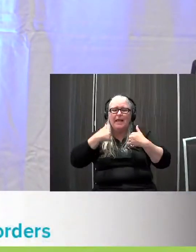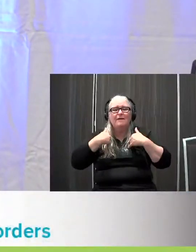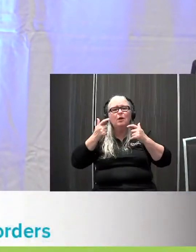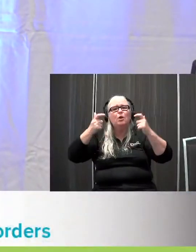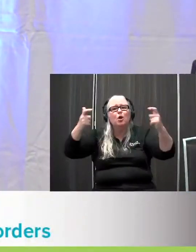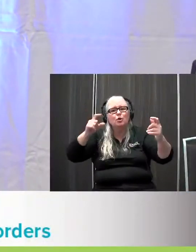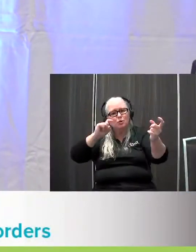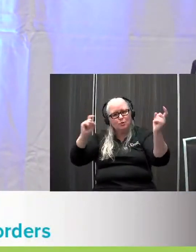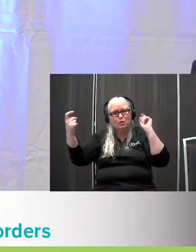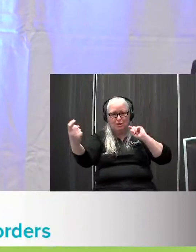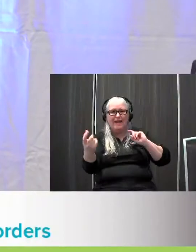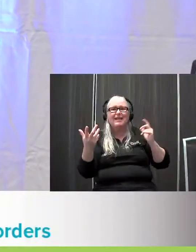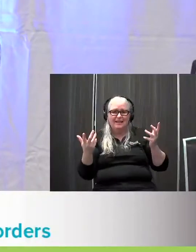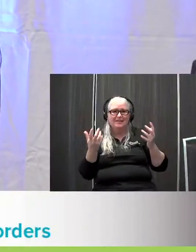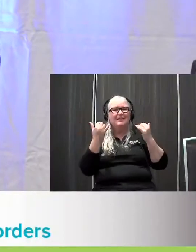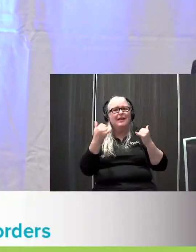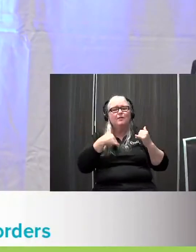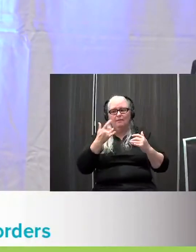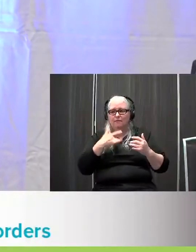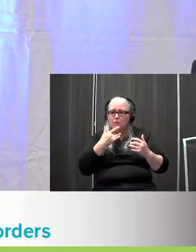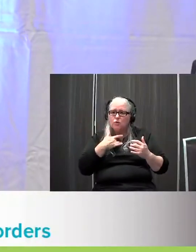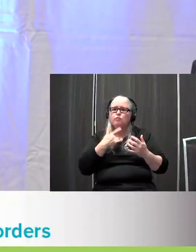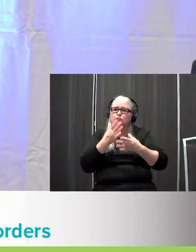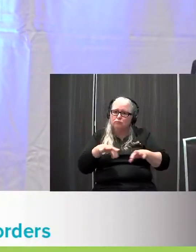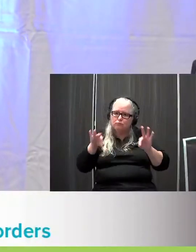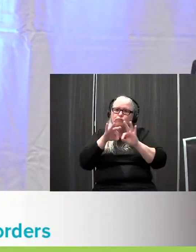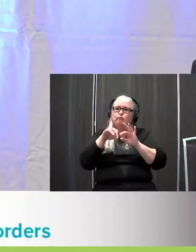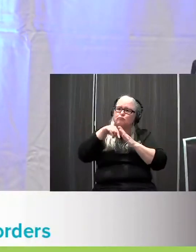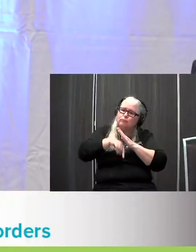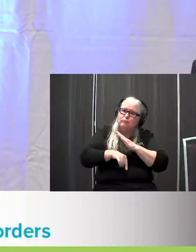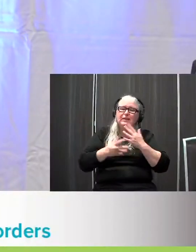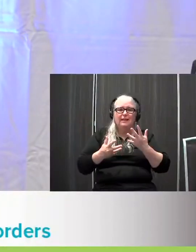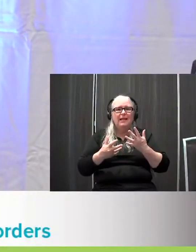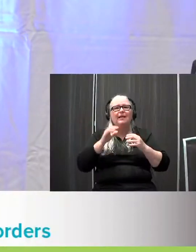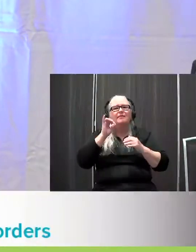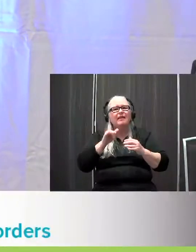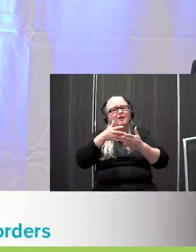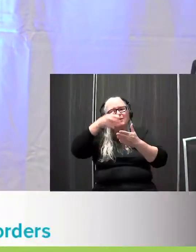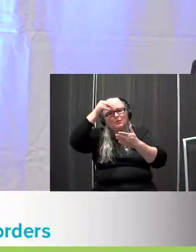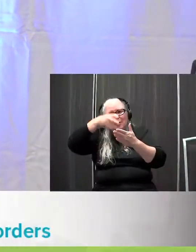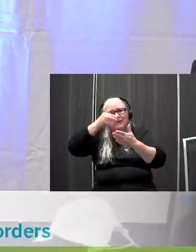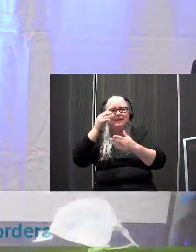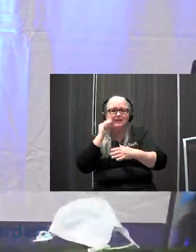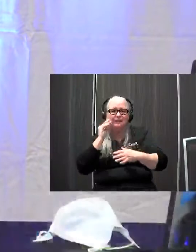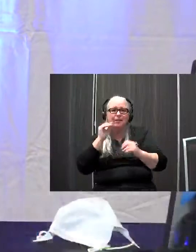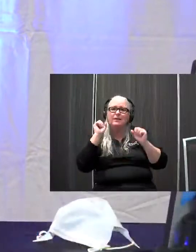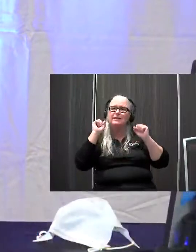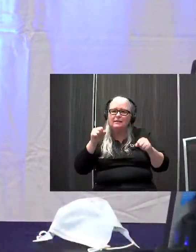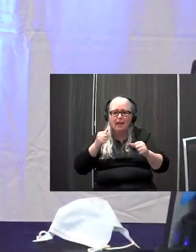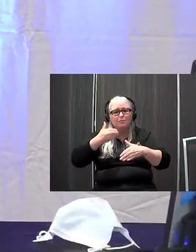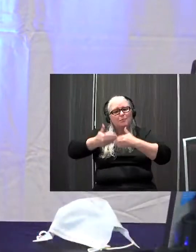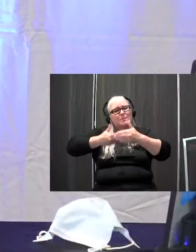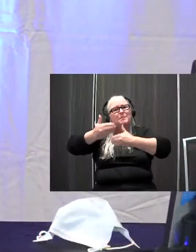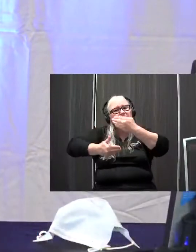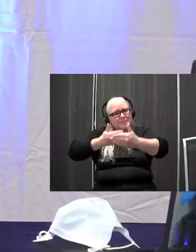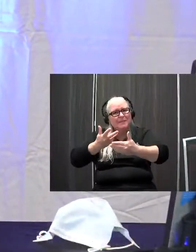feels meaningful in our life. That hopefulness and that learning experience for you, I think, is something that can keep you going. So if you're a